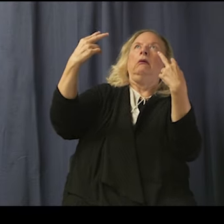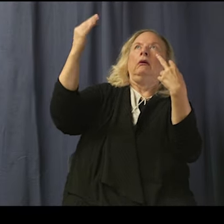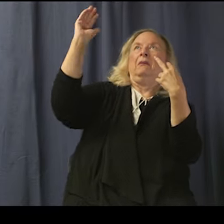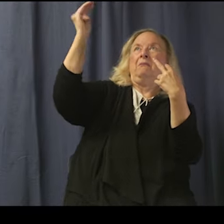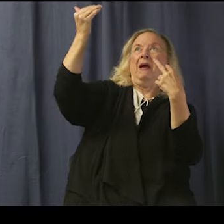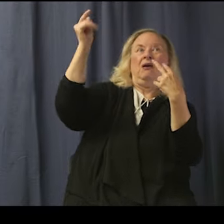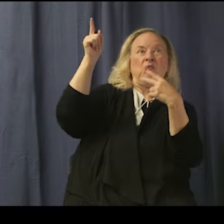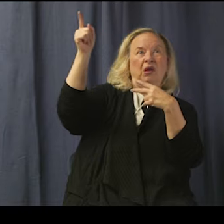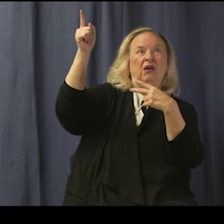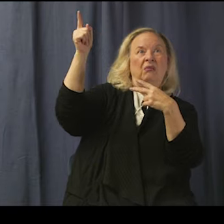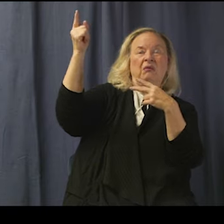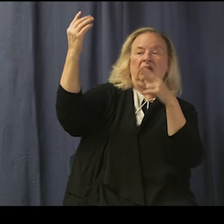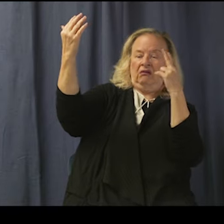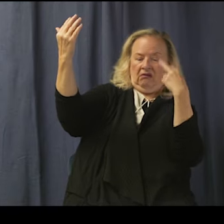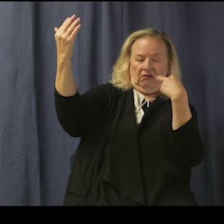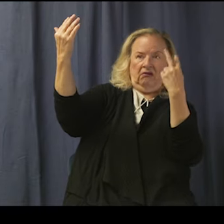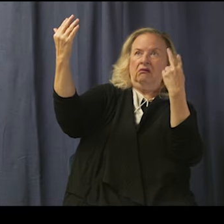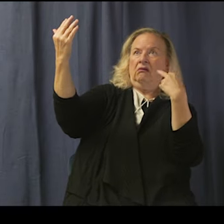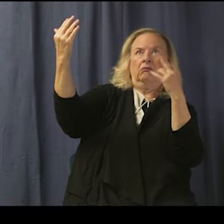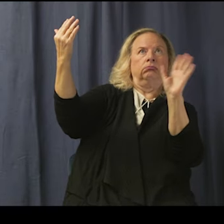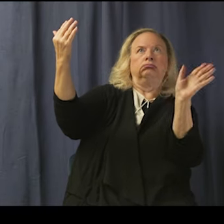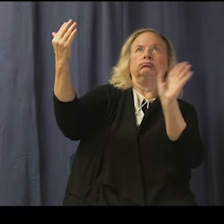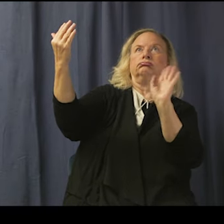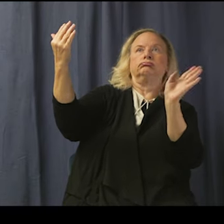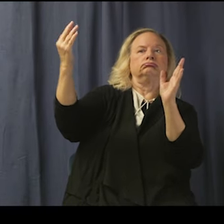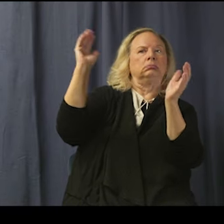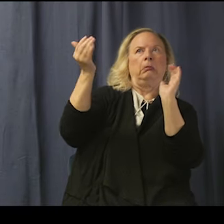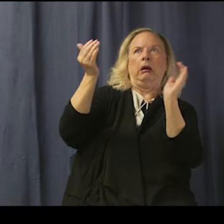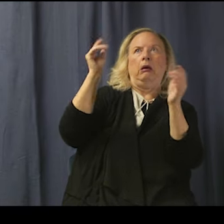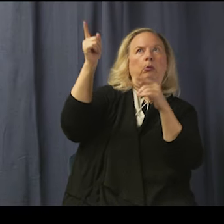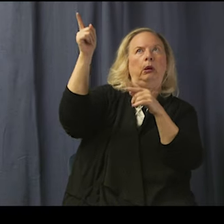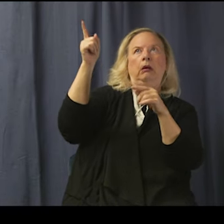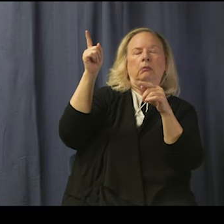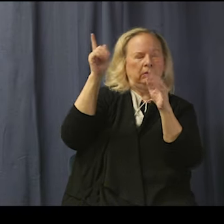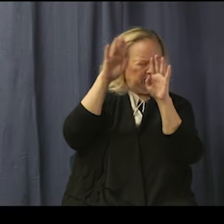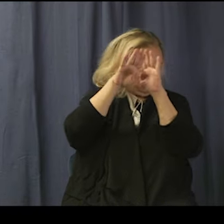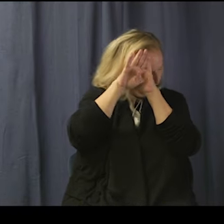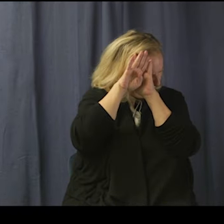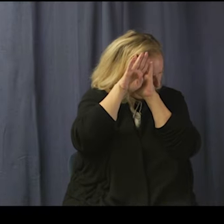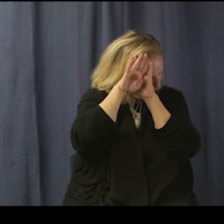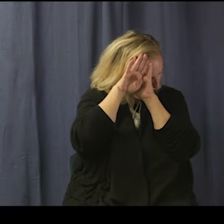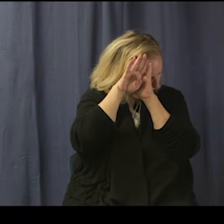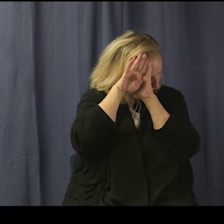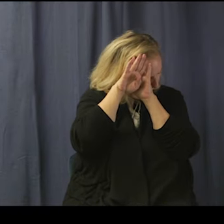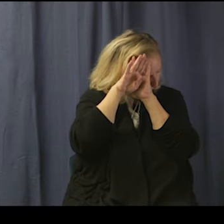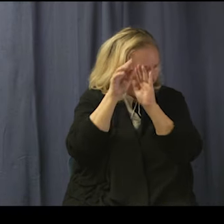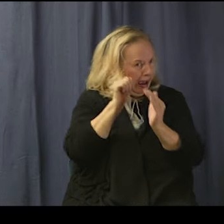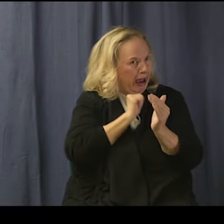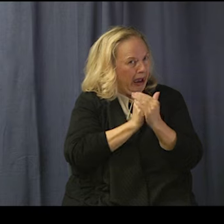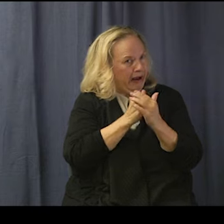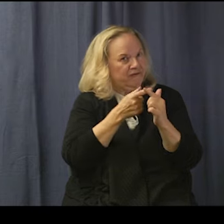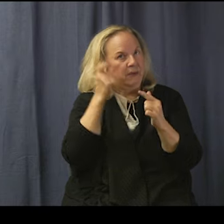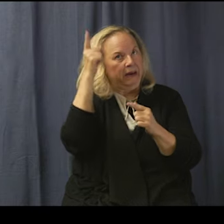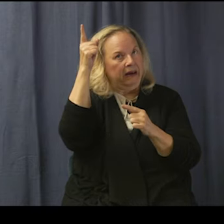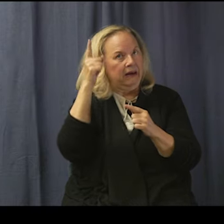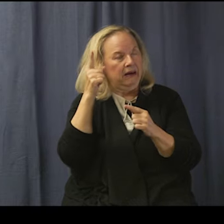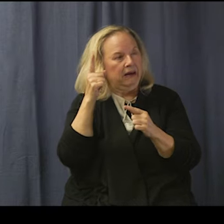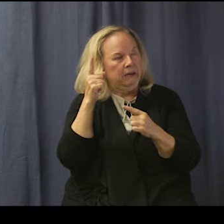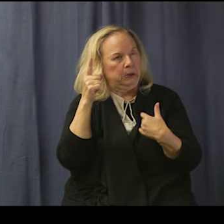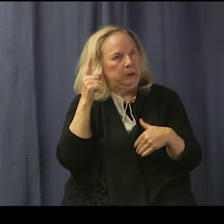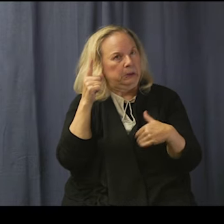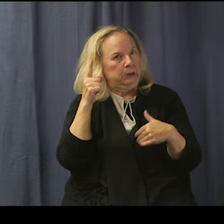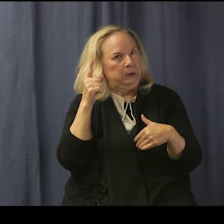compared to him, we are no comparison. You know, we're got most everyone's going to want to run and hide. But